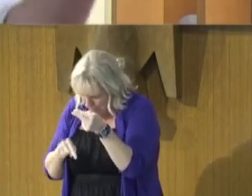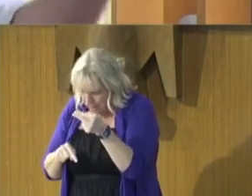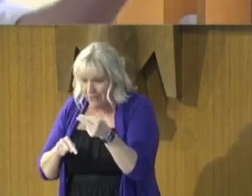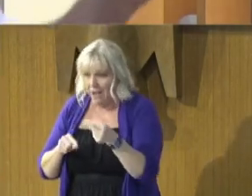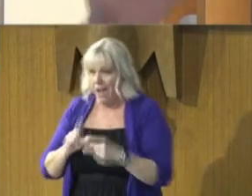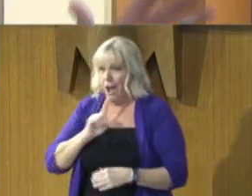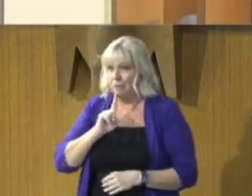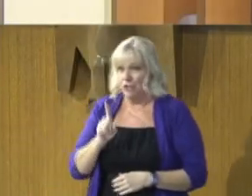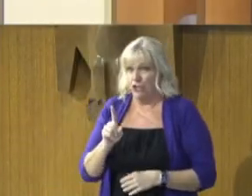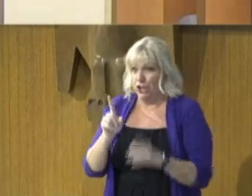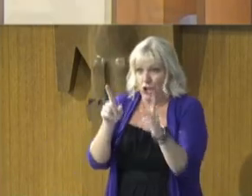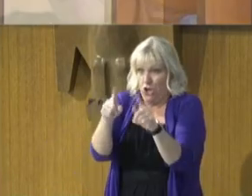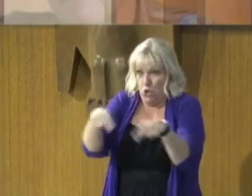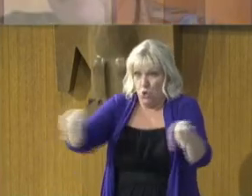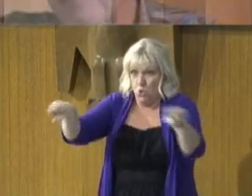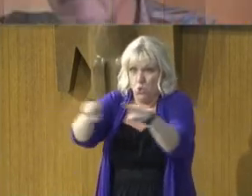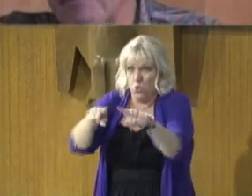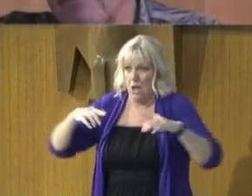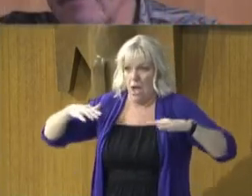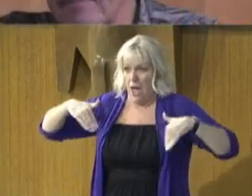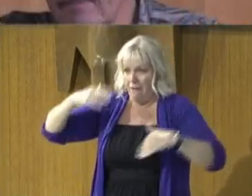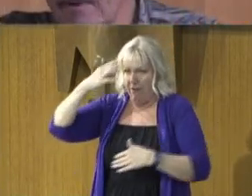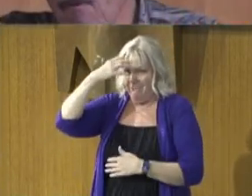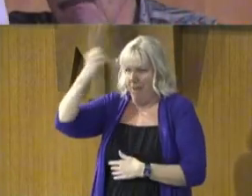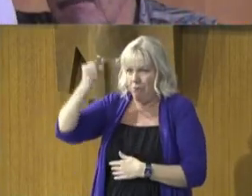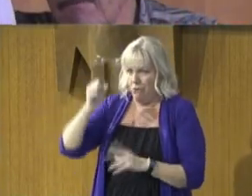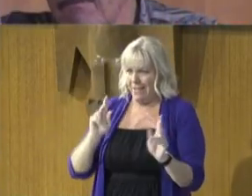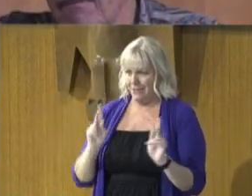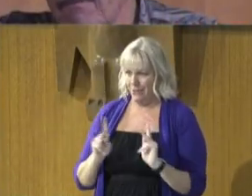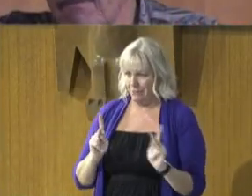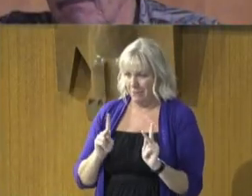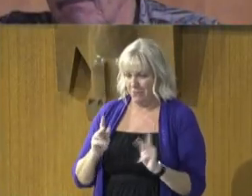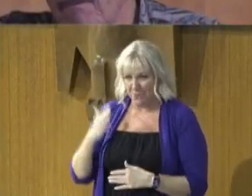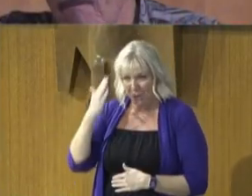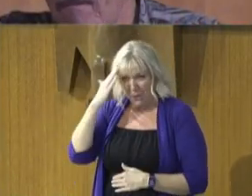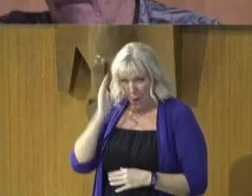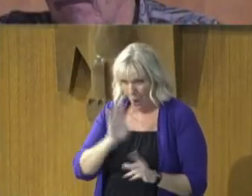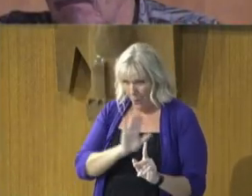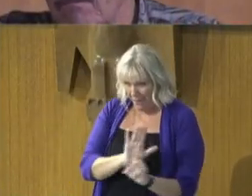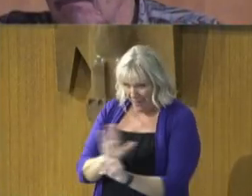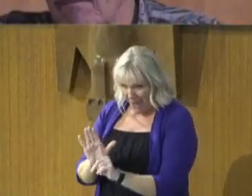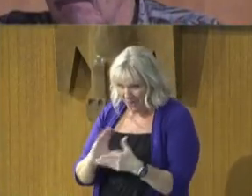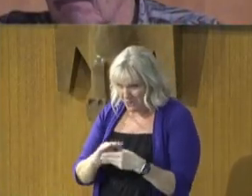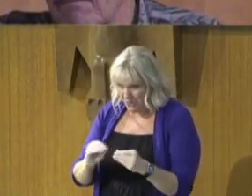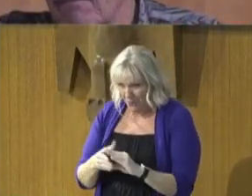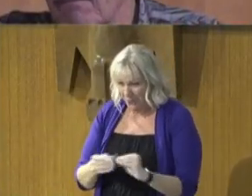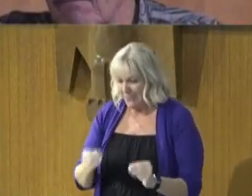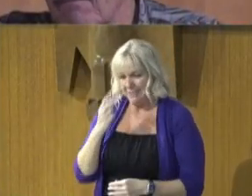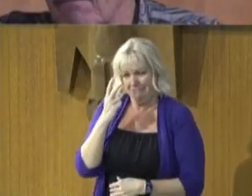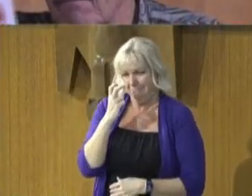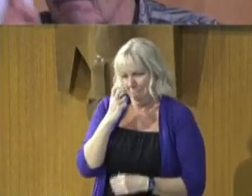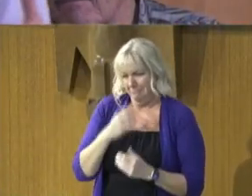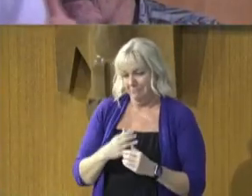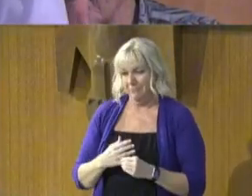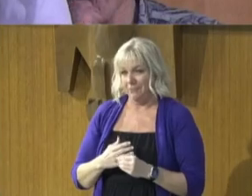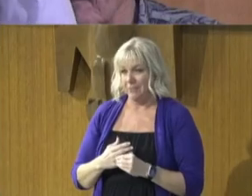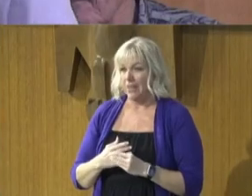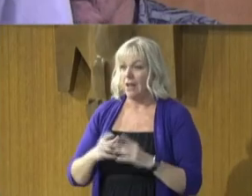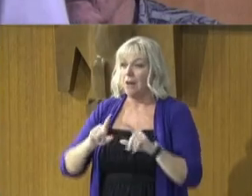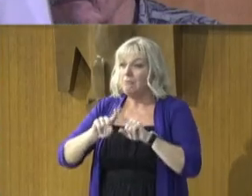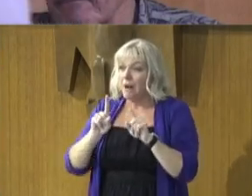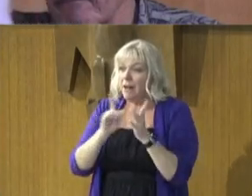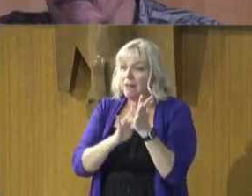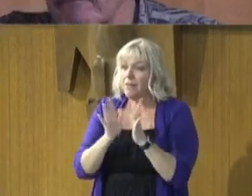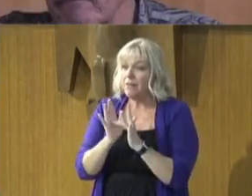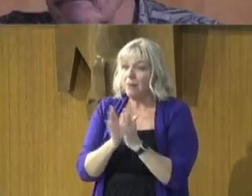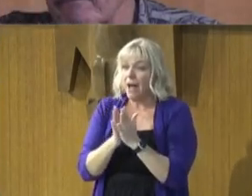sure that none of us have them memorized, let alone know very much about these prophets. But the Bible is even full of